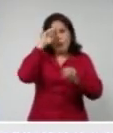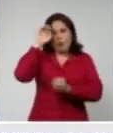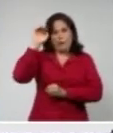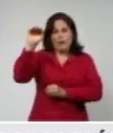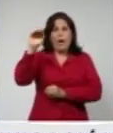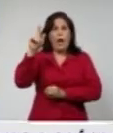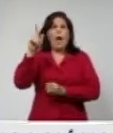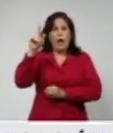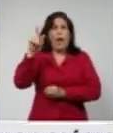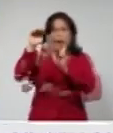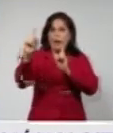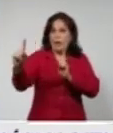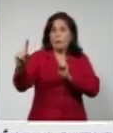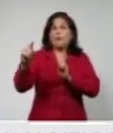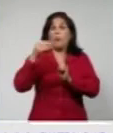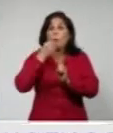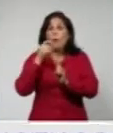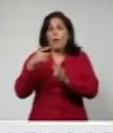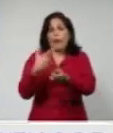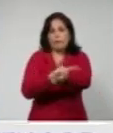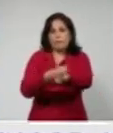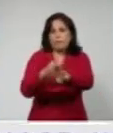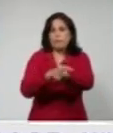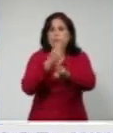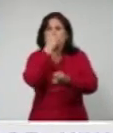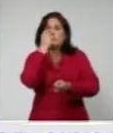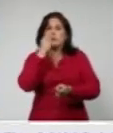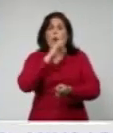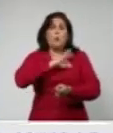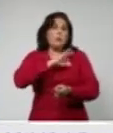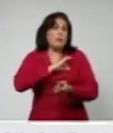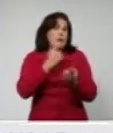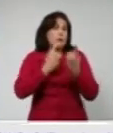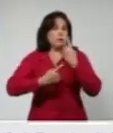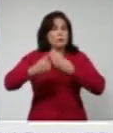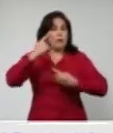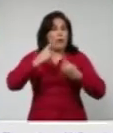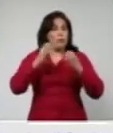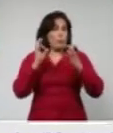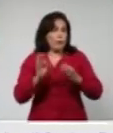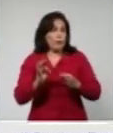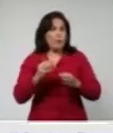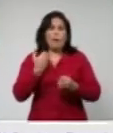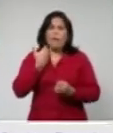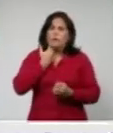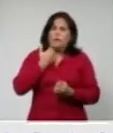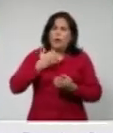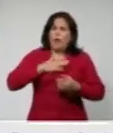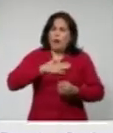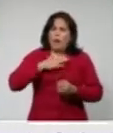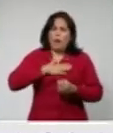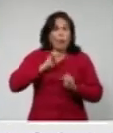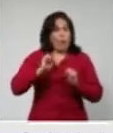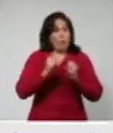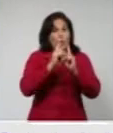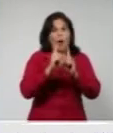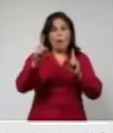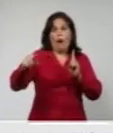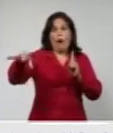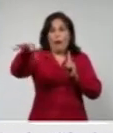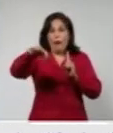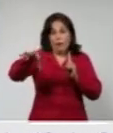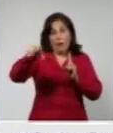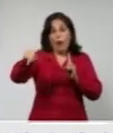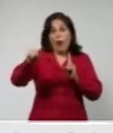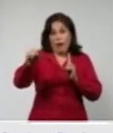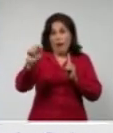confirmed case contacts who, as we know, are also highly likely to have contracted the